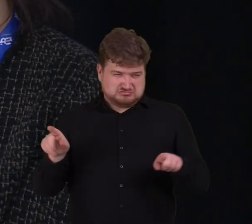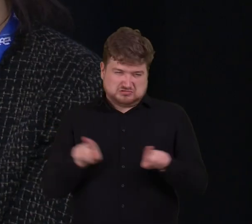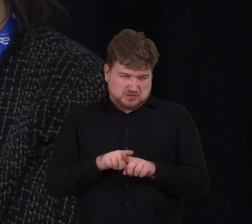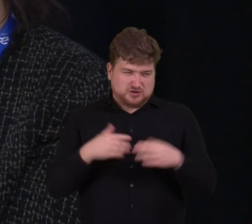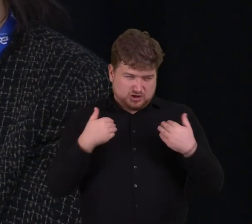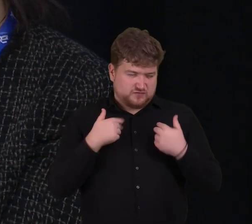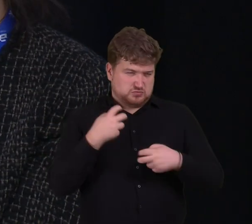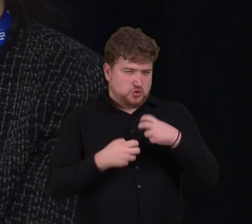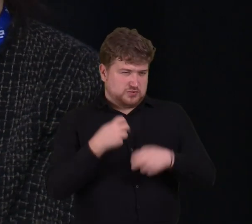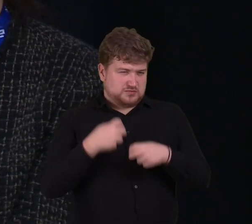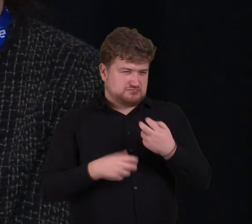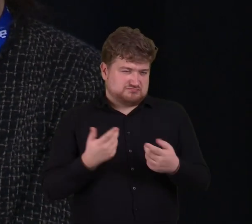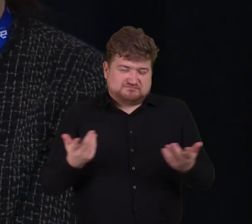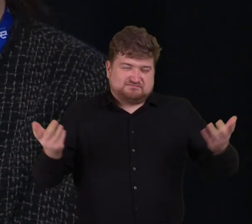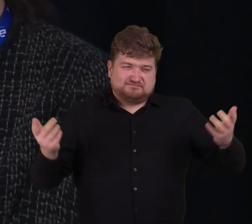not really